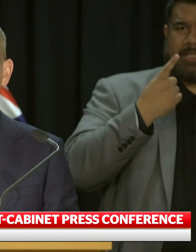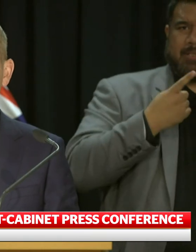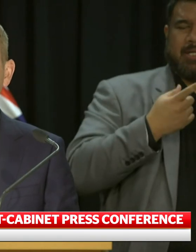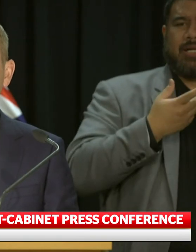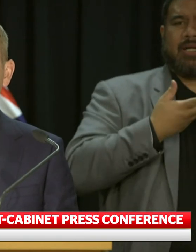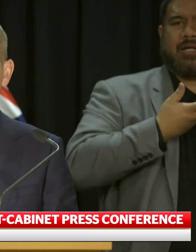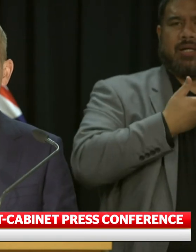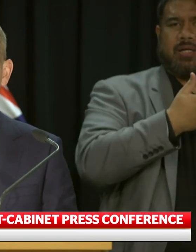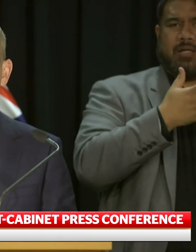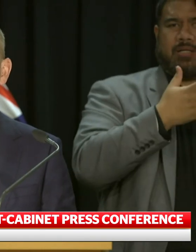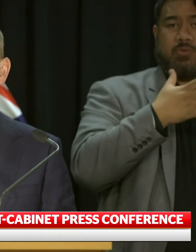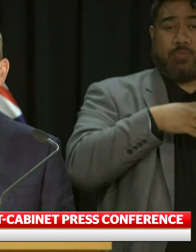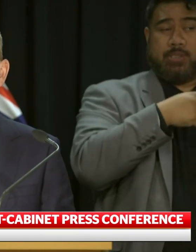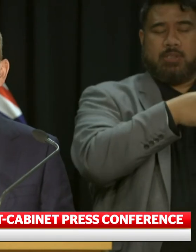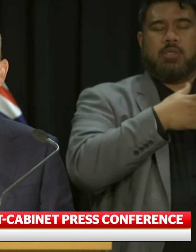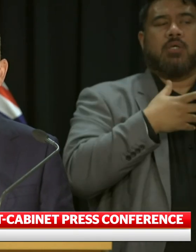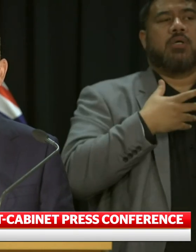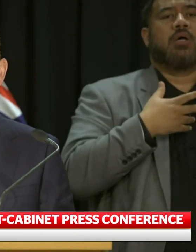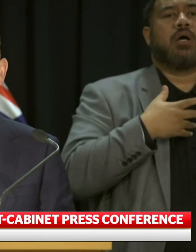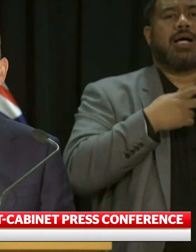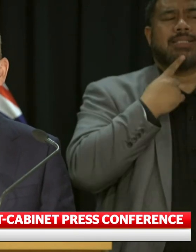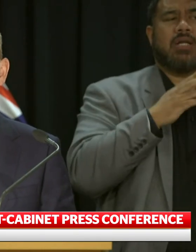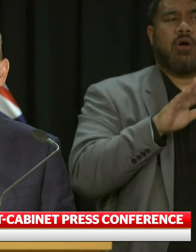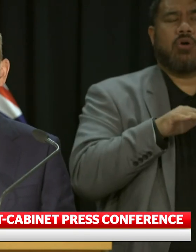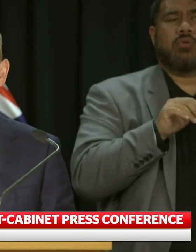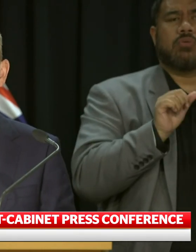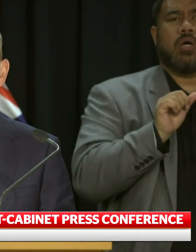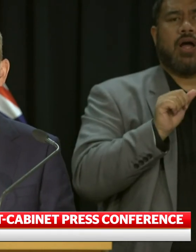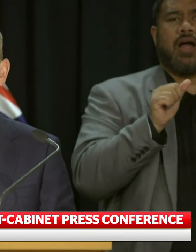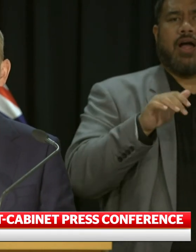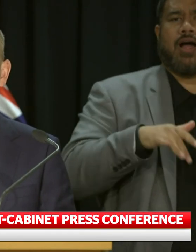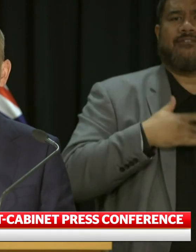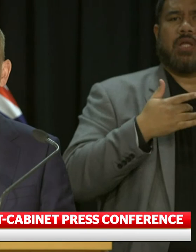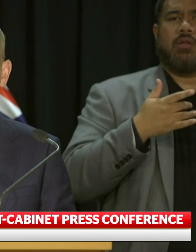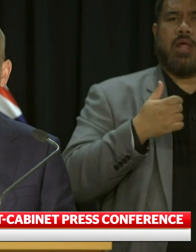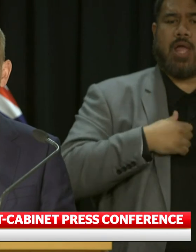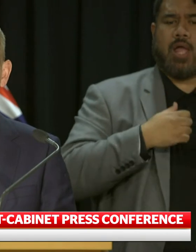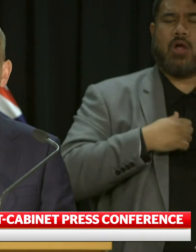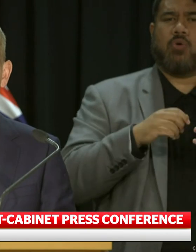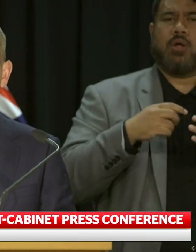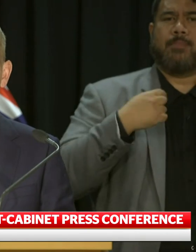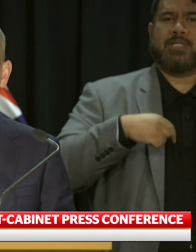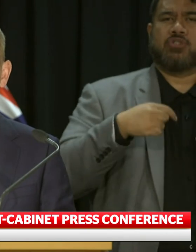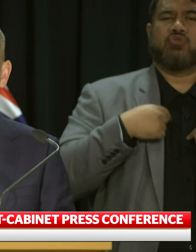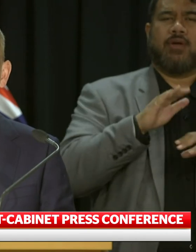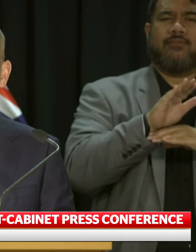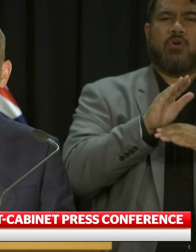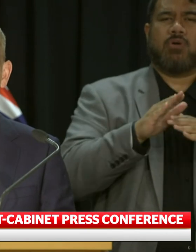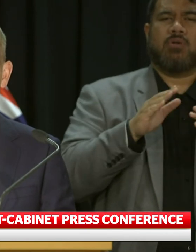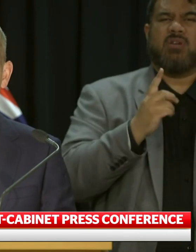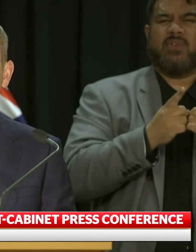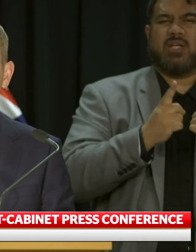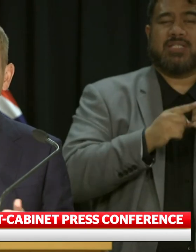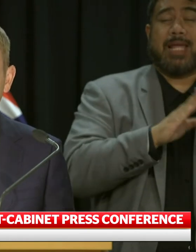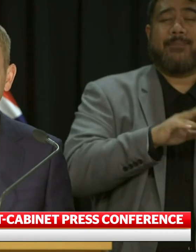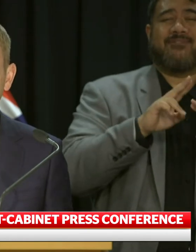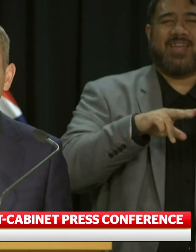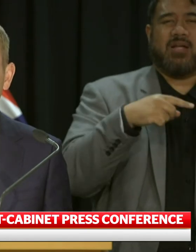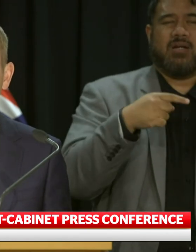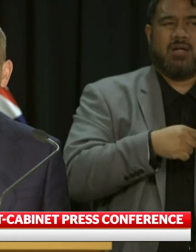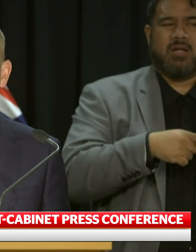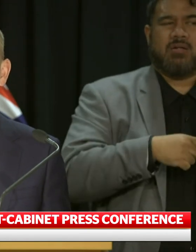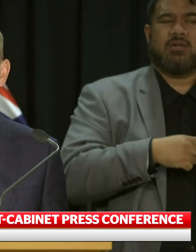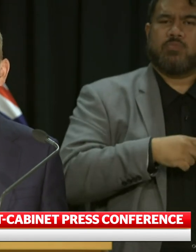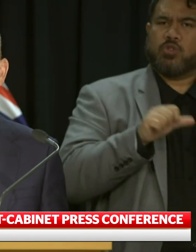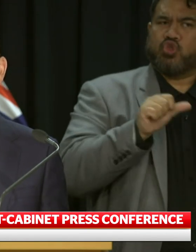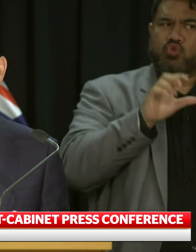her that a little bit of work is done on the part of MFAT to make sure that we're incorporating Māori in